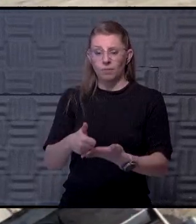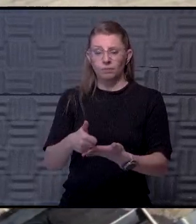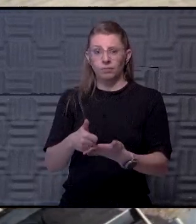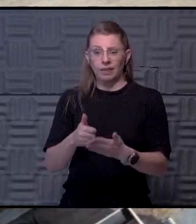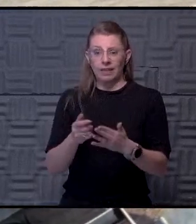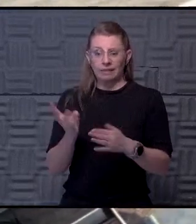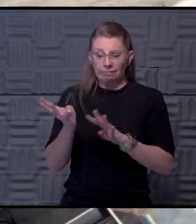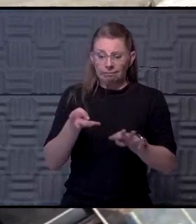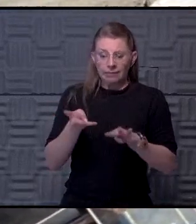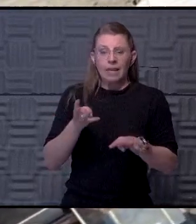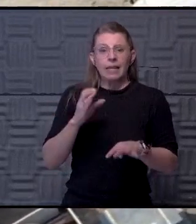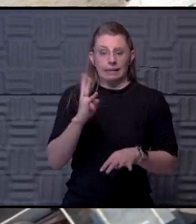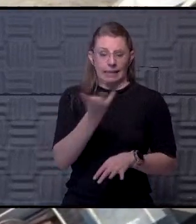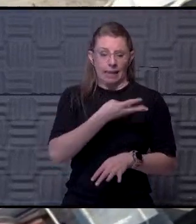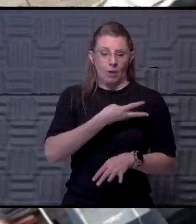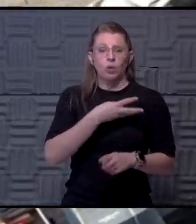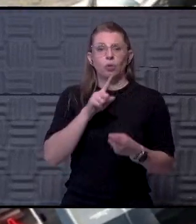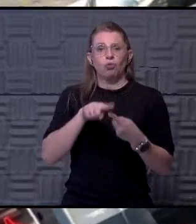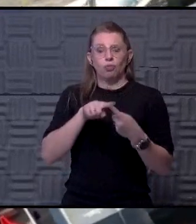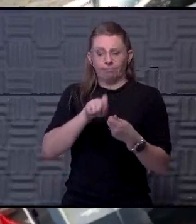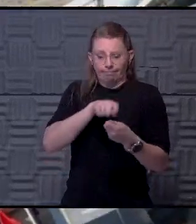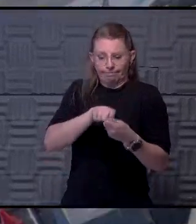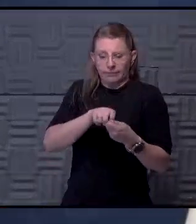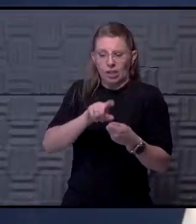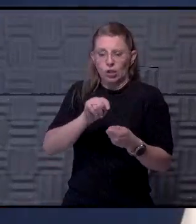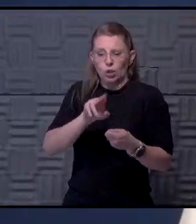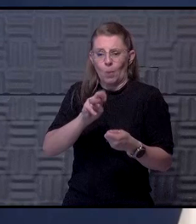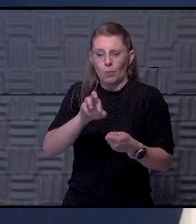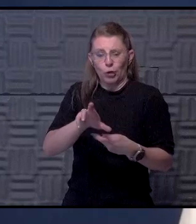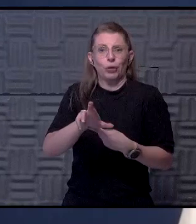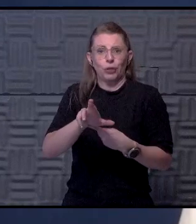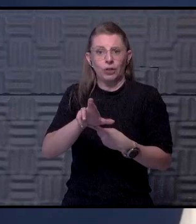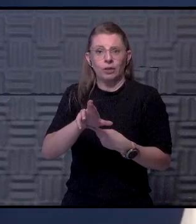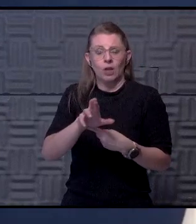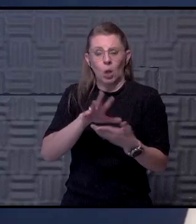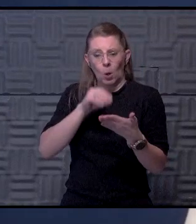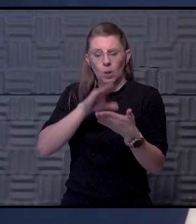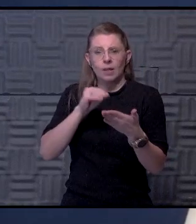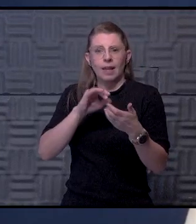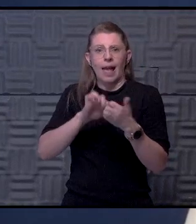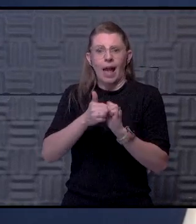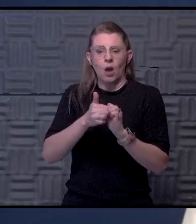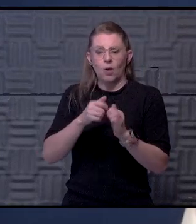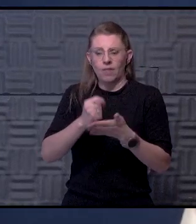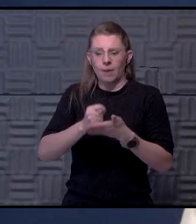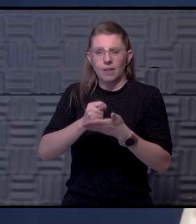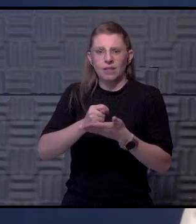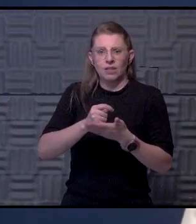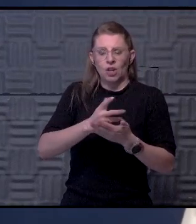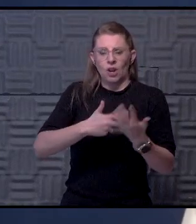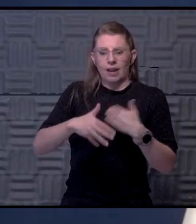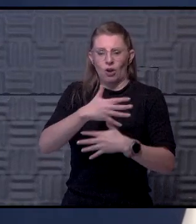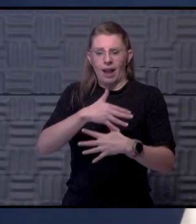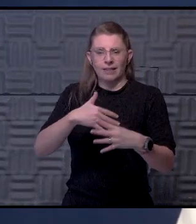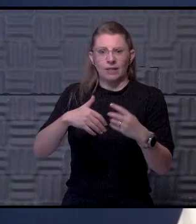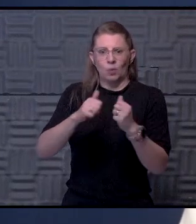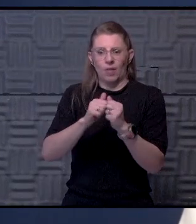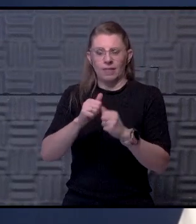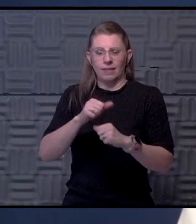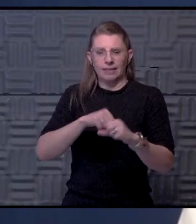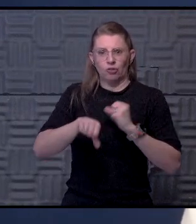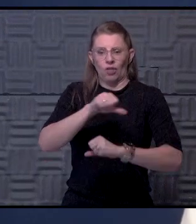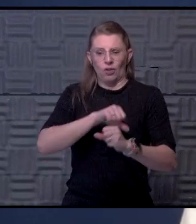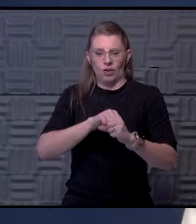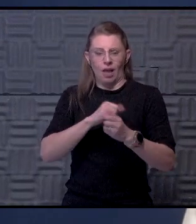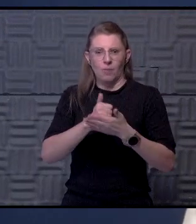chemotherapy to the tumor. And so we're learning about how these therapies are interacting together and helping each other to produce a better outcome